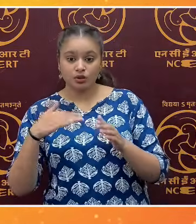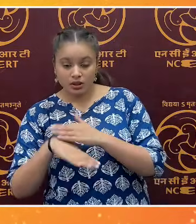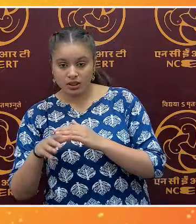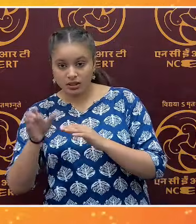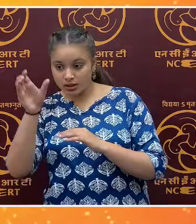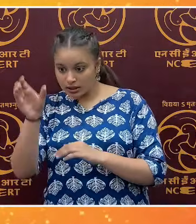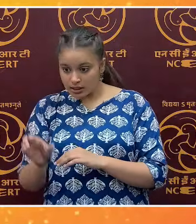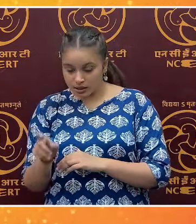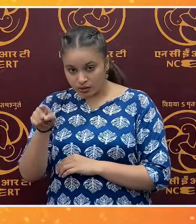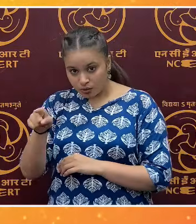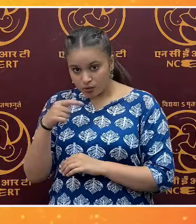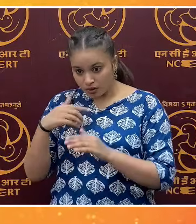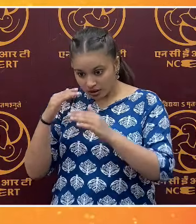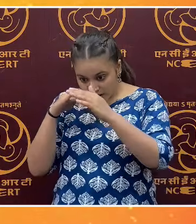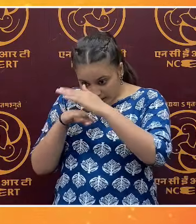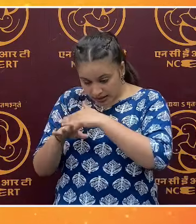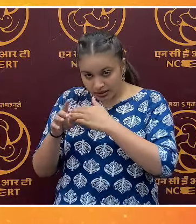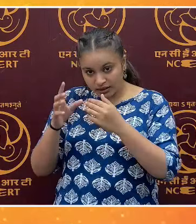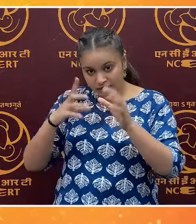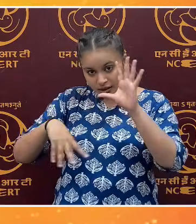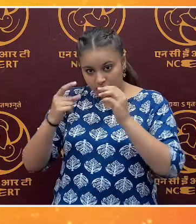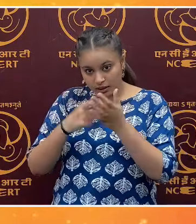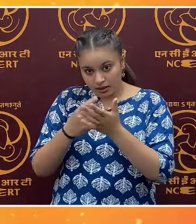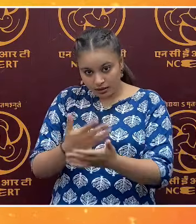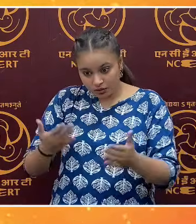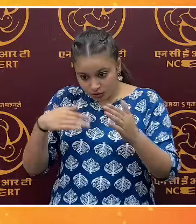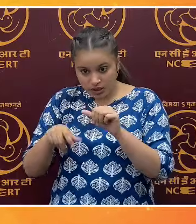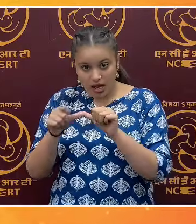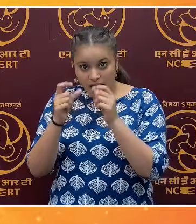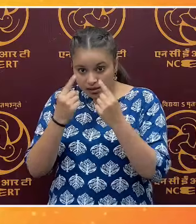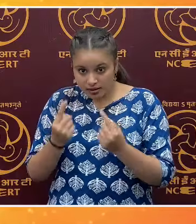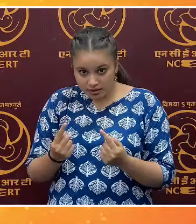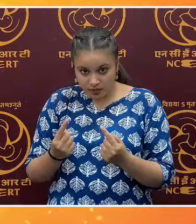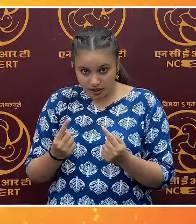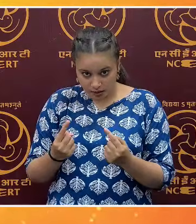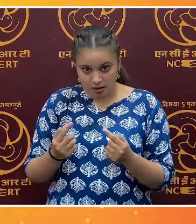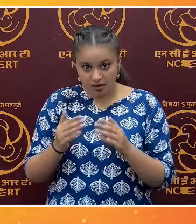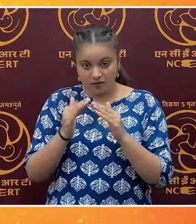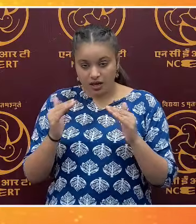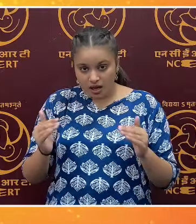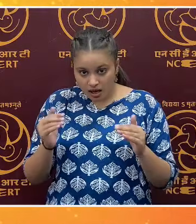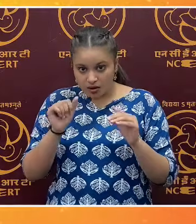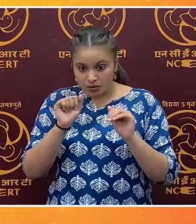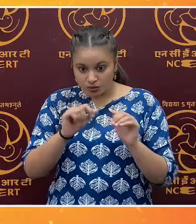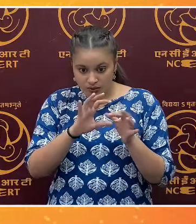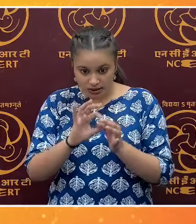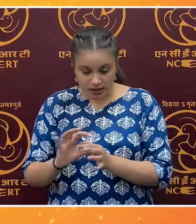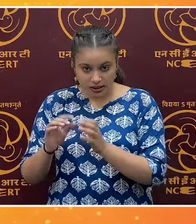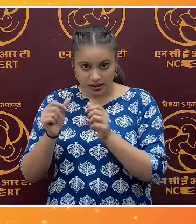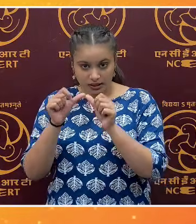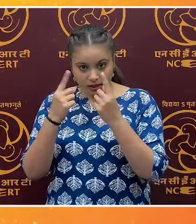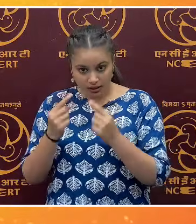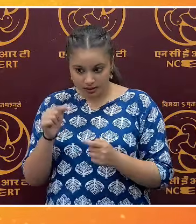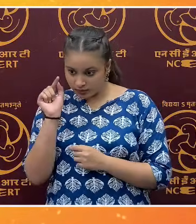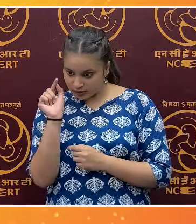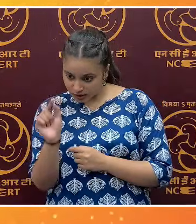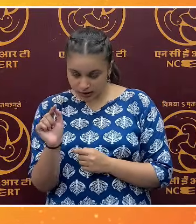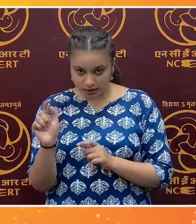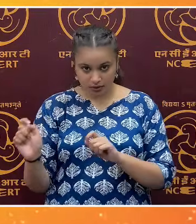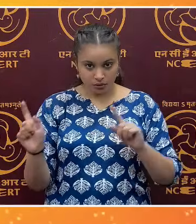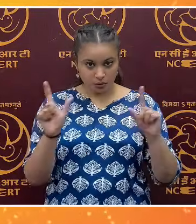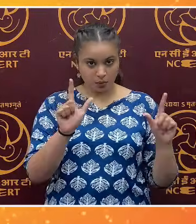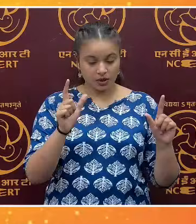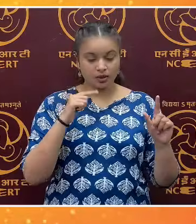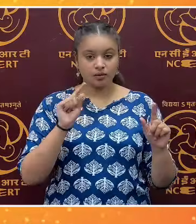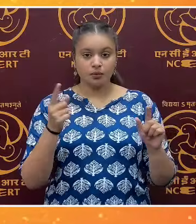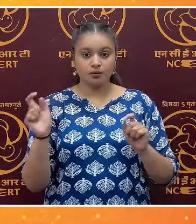content, under learning resources, you will see this assessment, household circuits assessment. So you click on it, this assessment part. So once